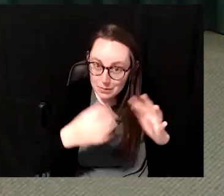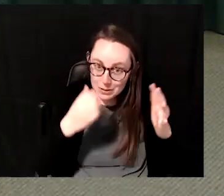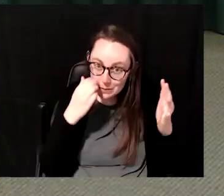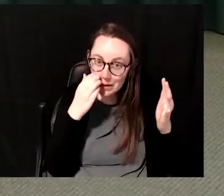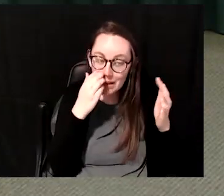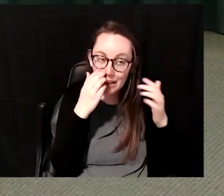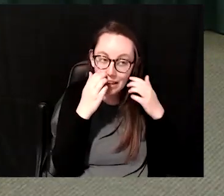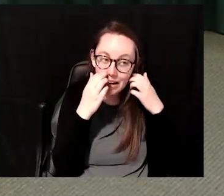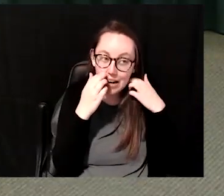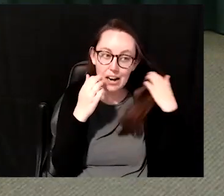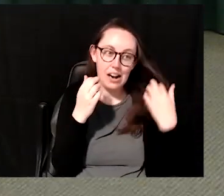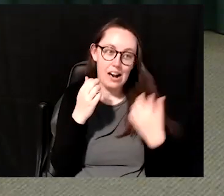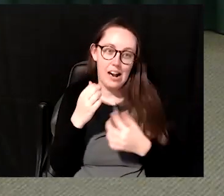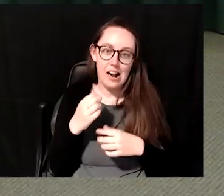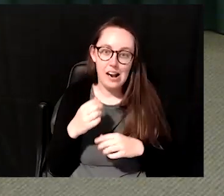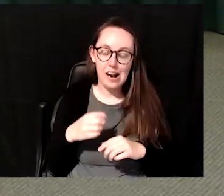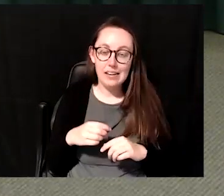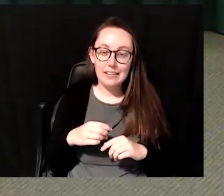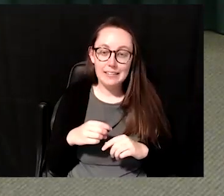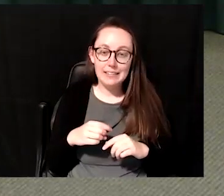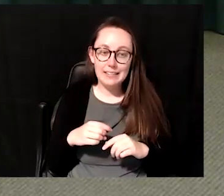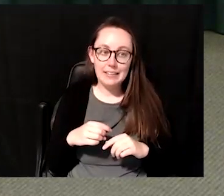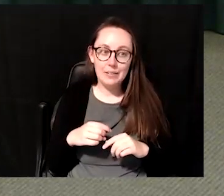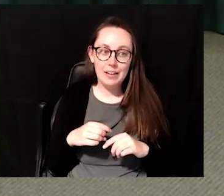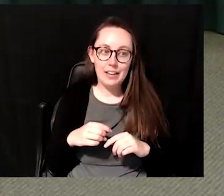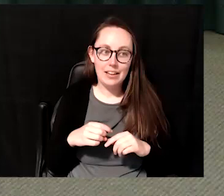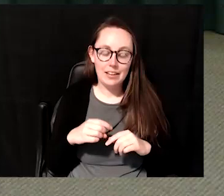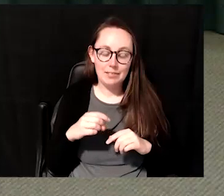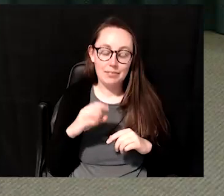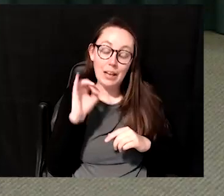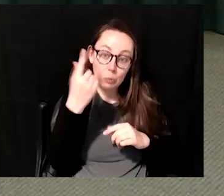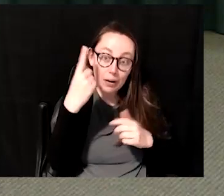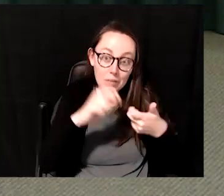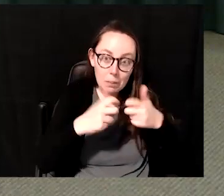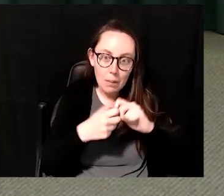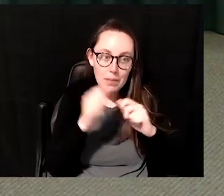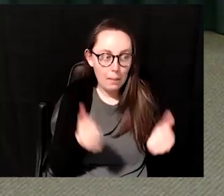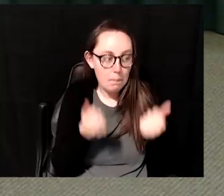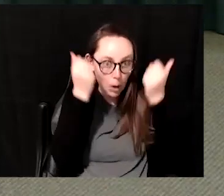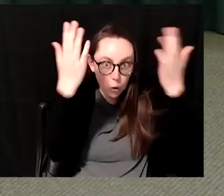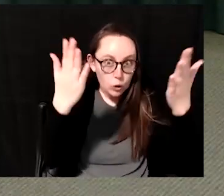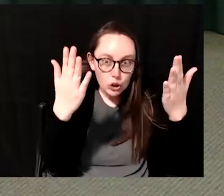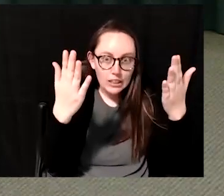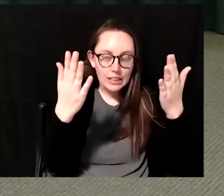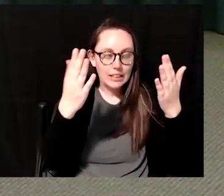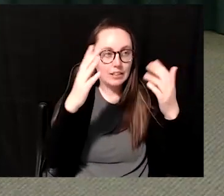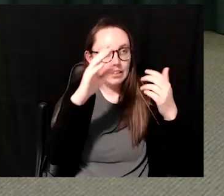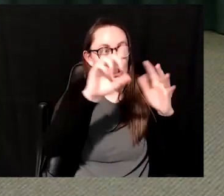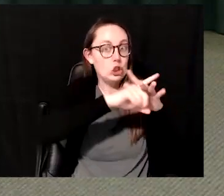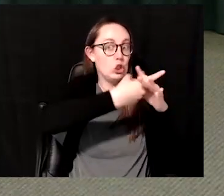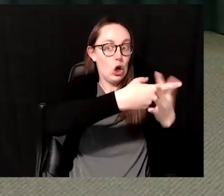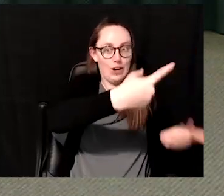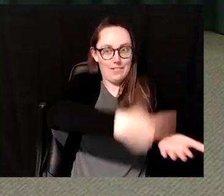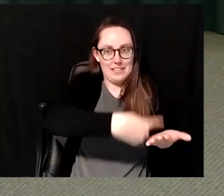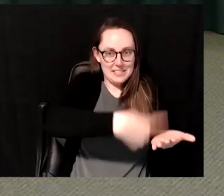there is a motion on the floor so there'd be a friendly amendment to basically or we just vote it down and then make a new one but I think um